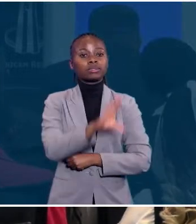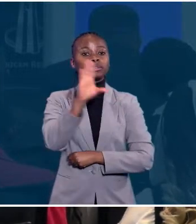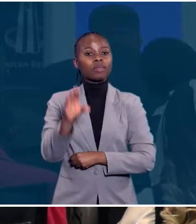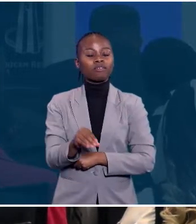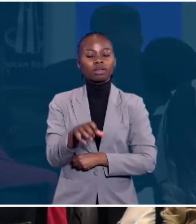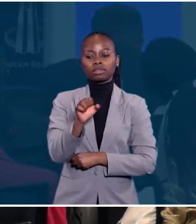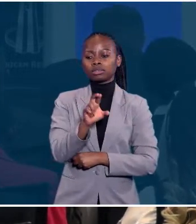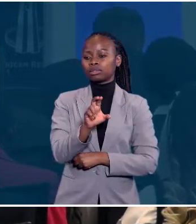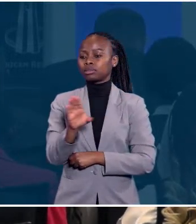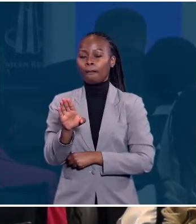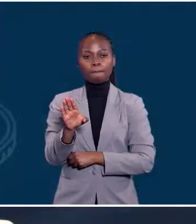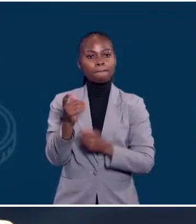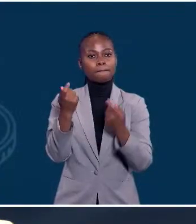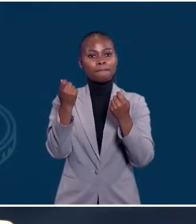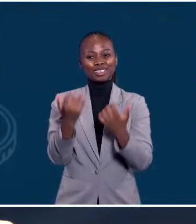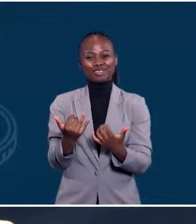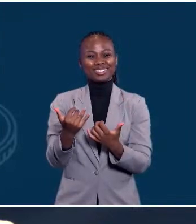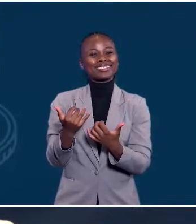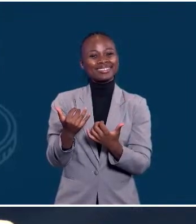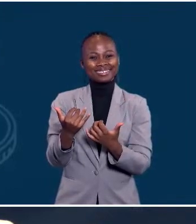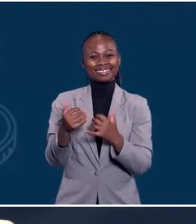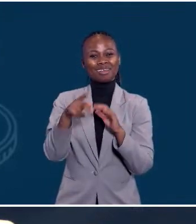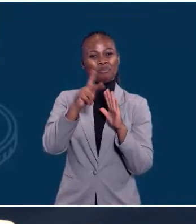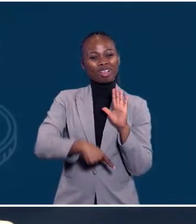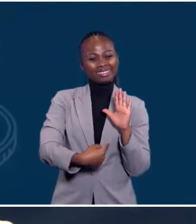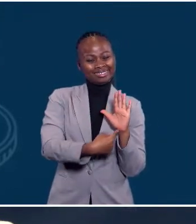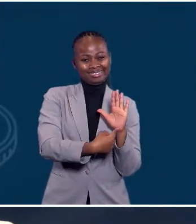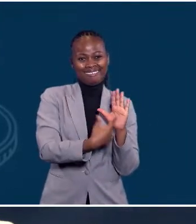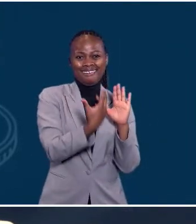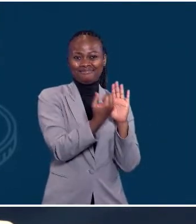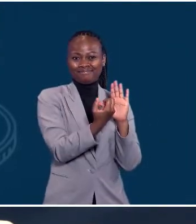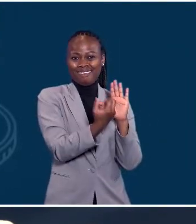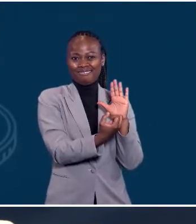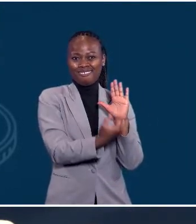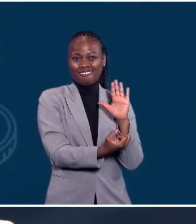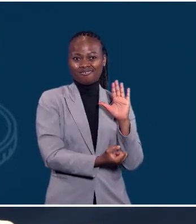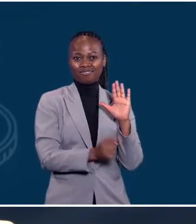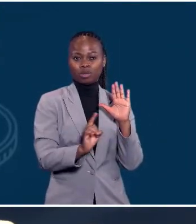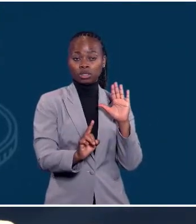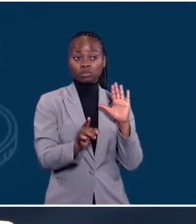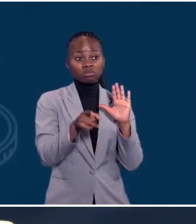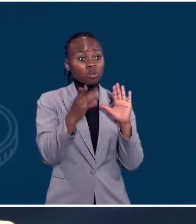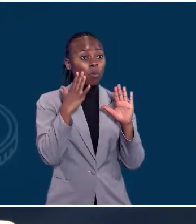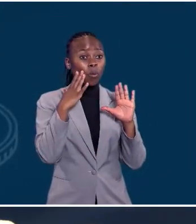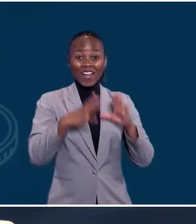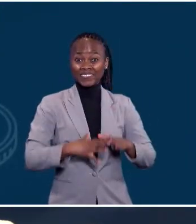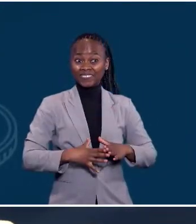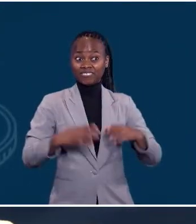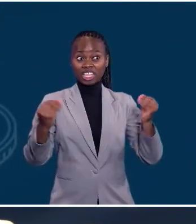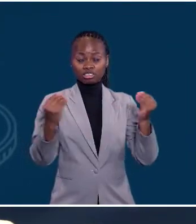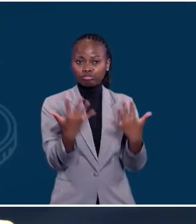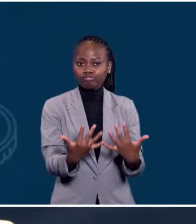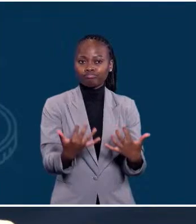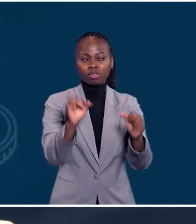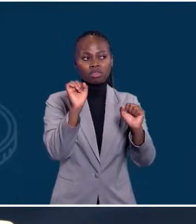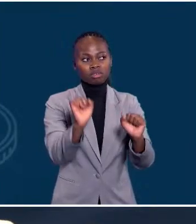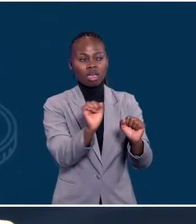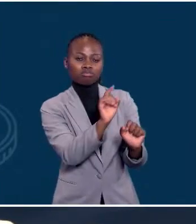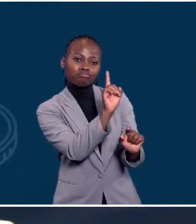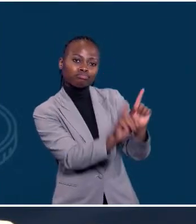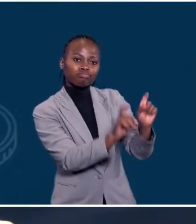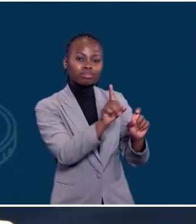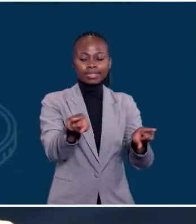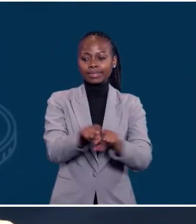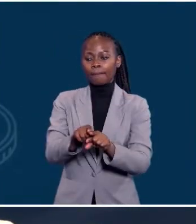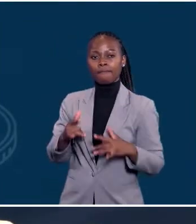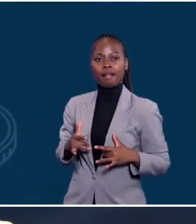monetary policy review. And thereafter, we will take questions from the floor and